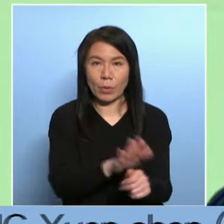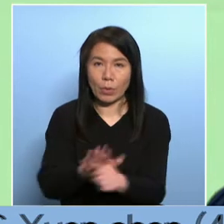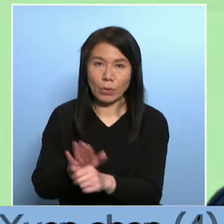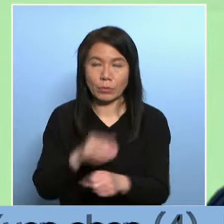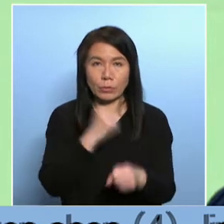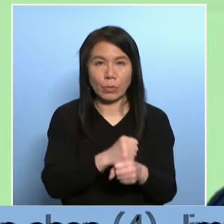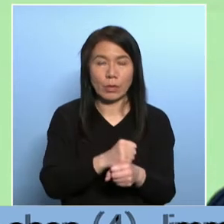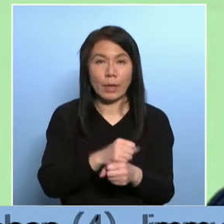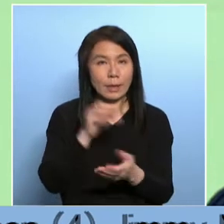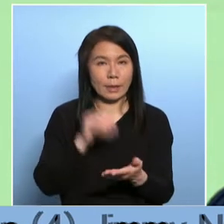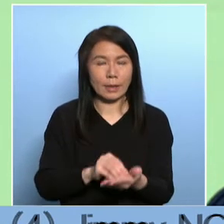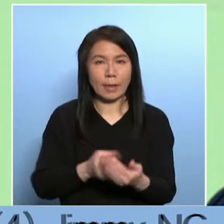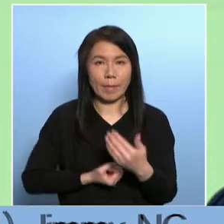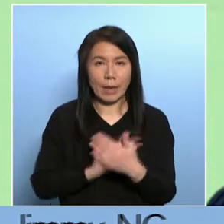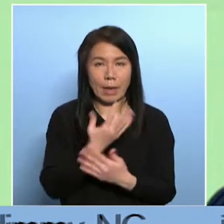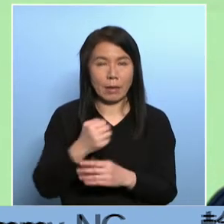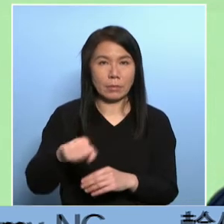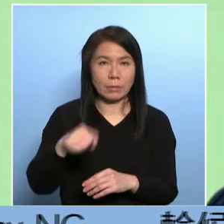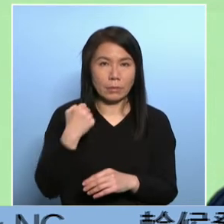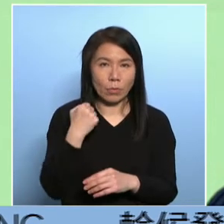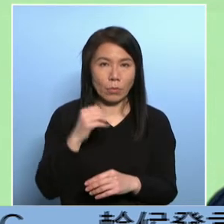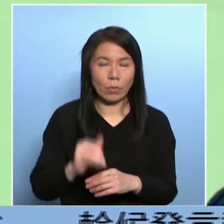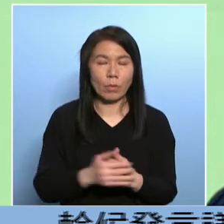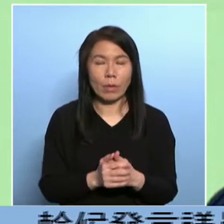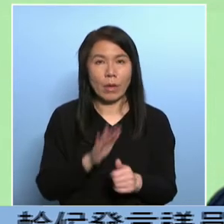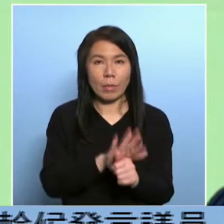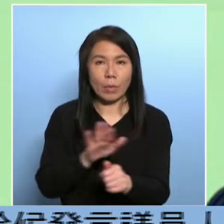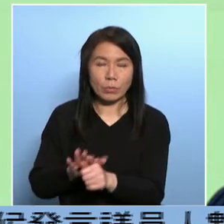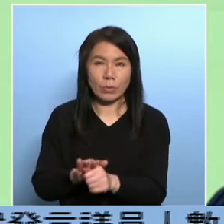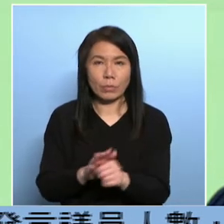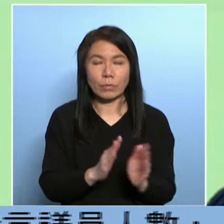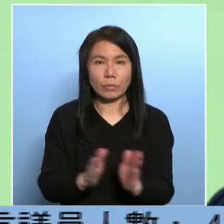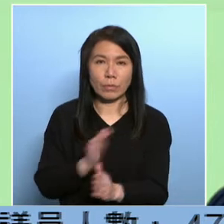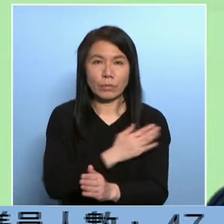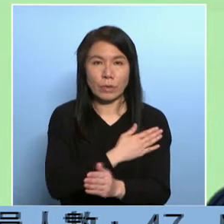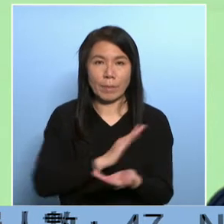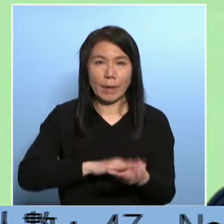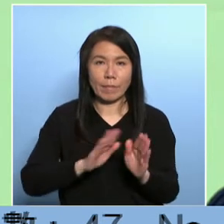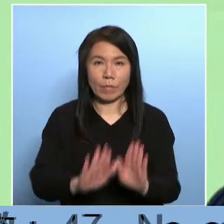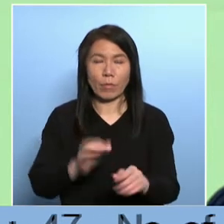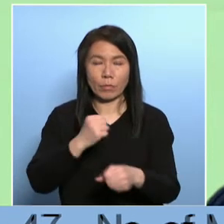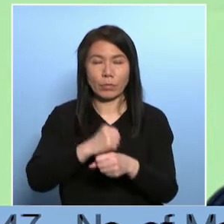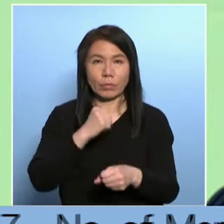if they could also contribute as volunteers, it would be very useful.